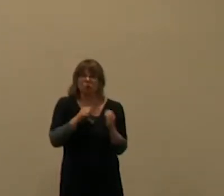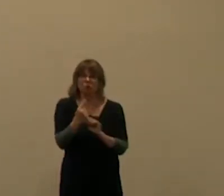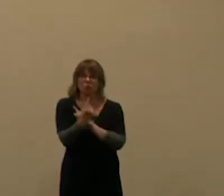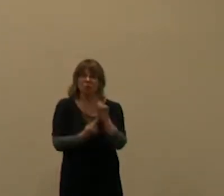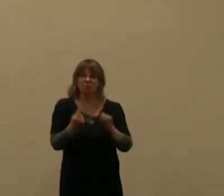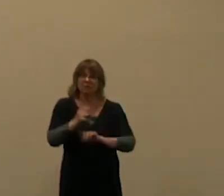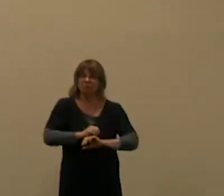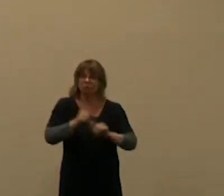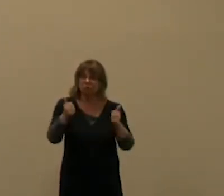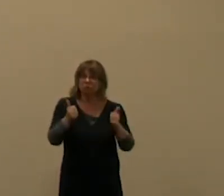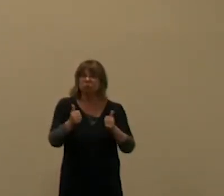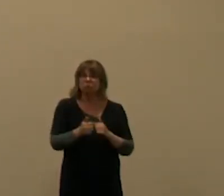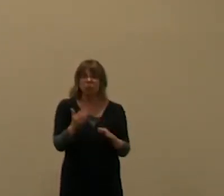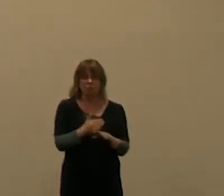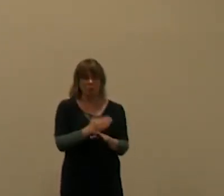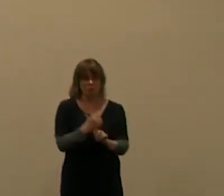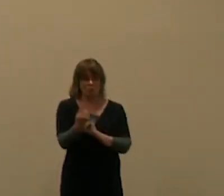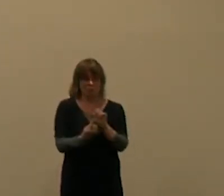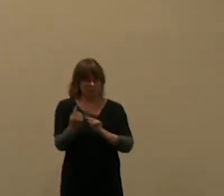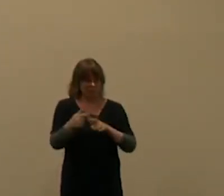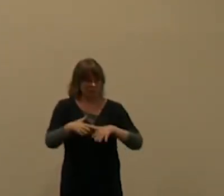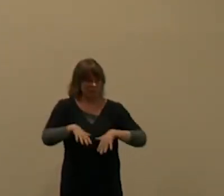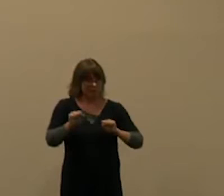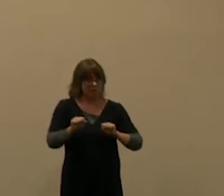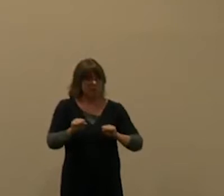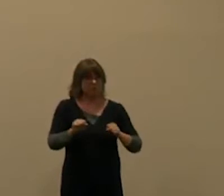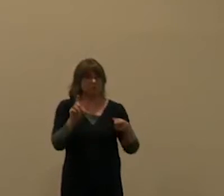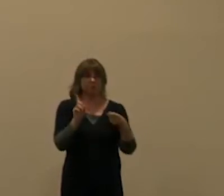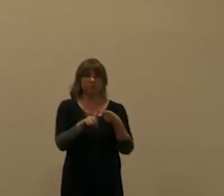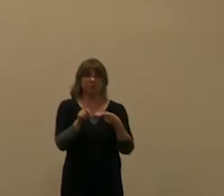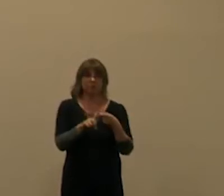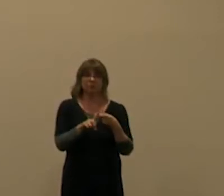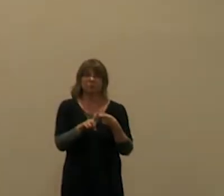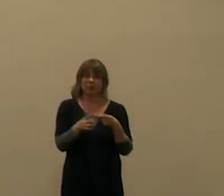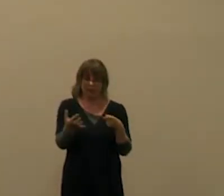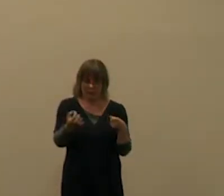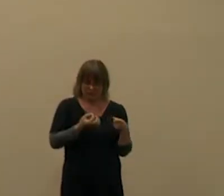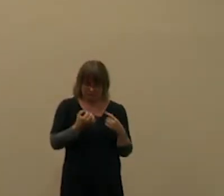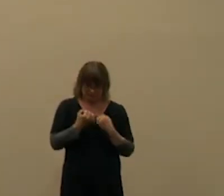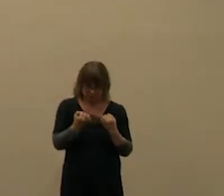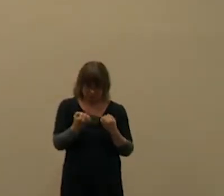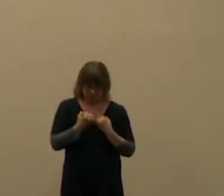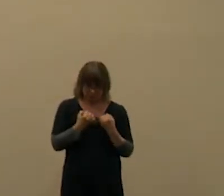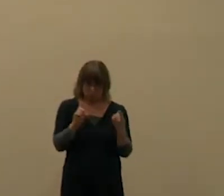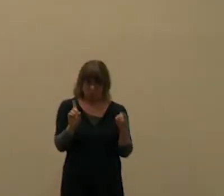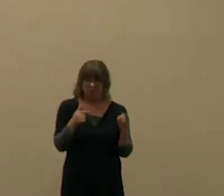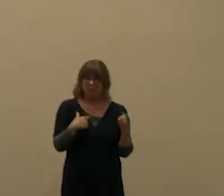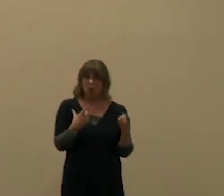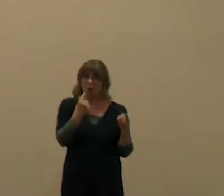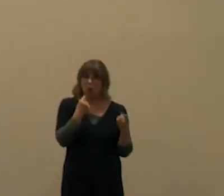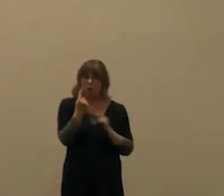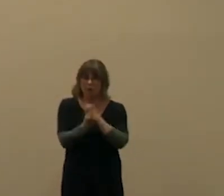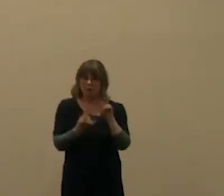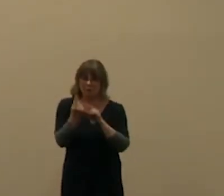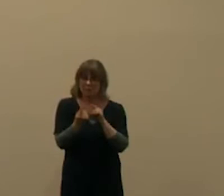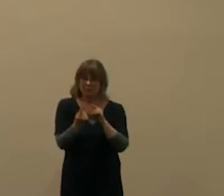again. So before the meeting starts, the first thing you have to ask yourself, could this